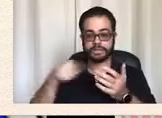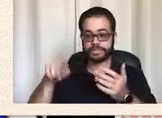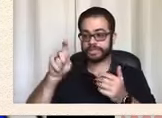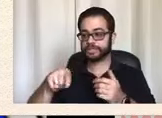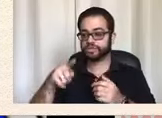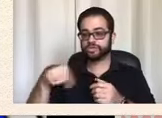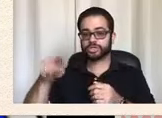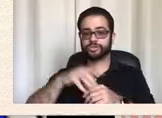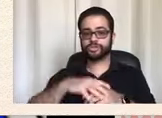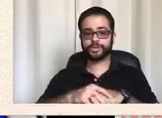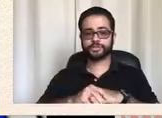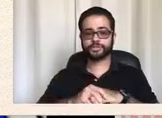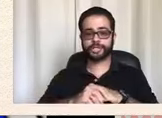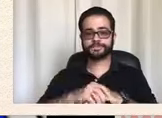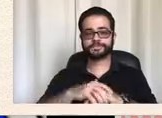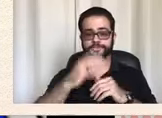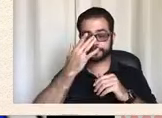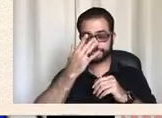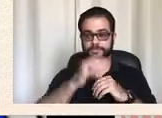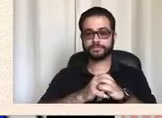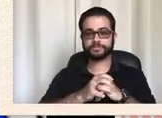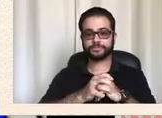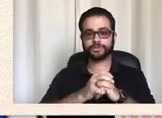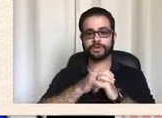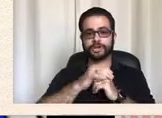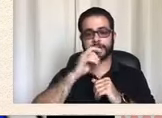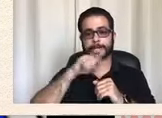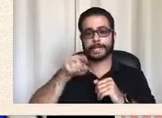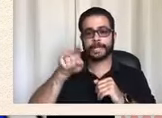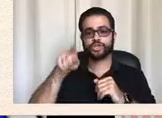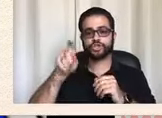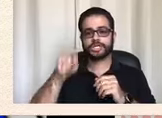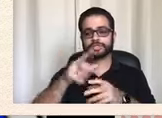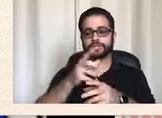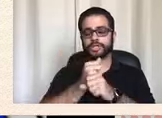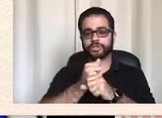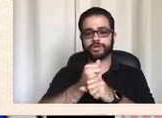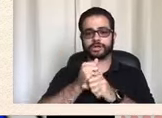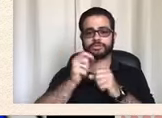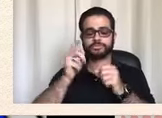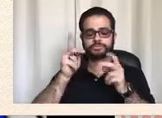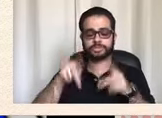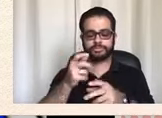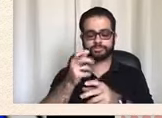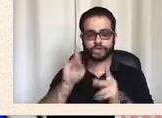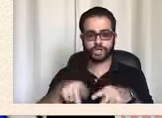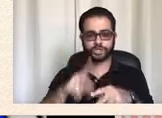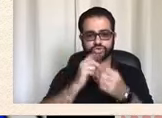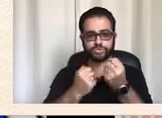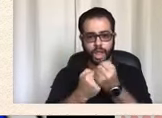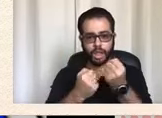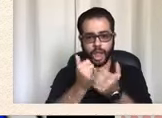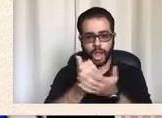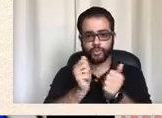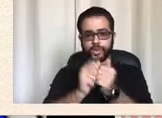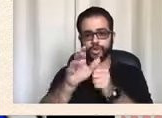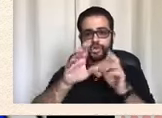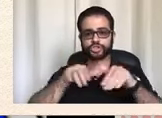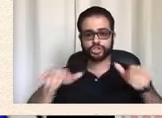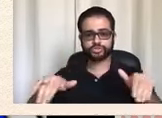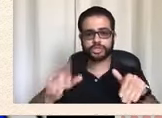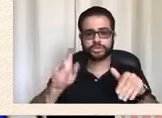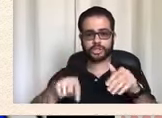their parent, their caregiver, if you need to get someone to help you with your children so that you can engage, there's